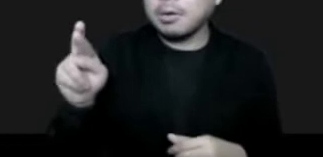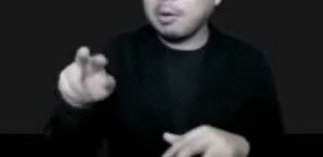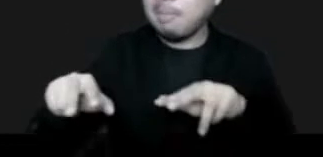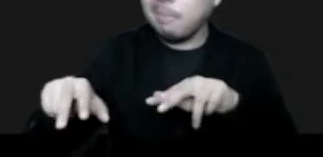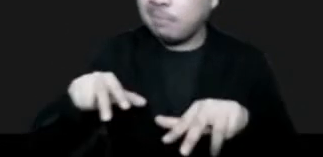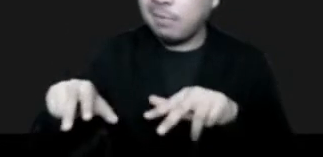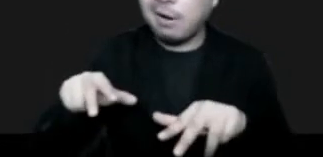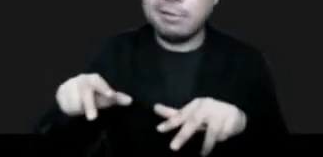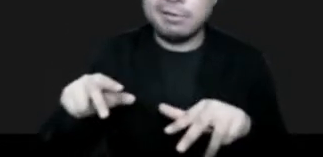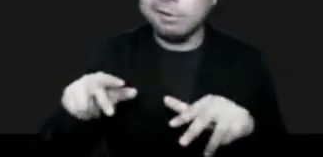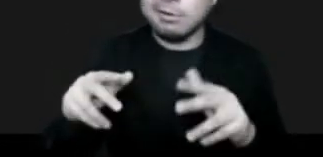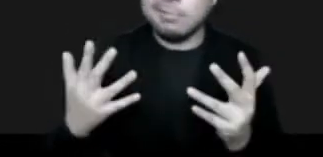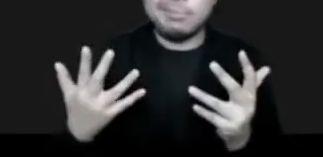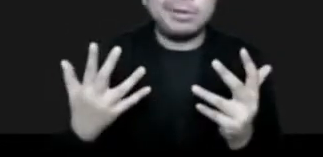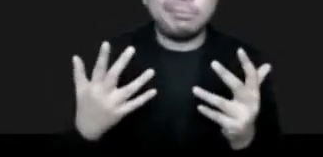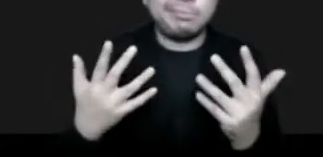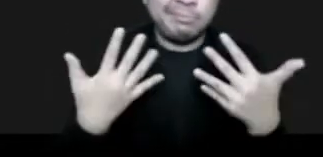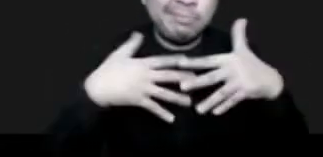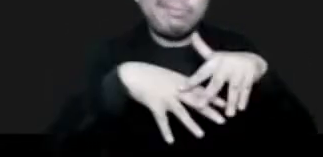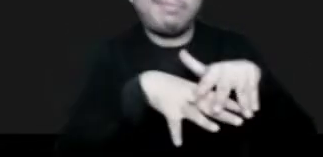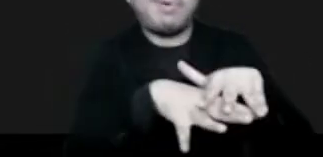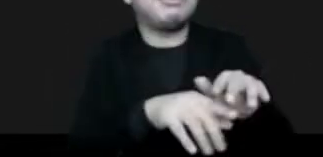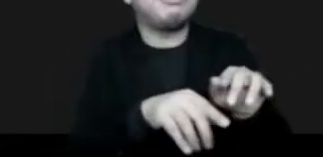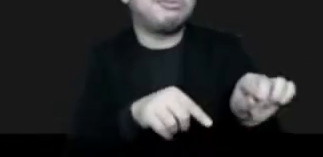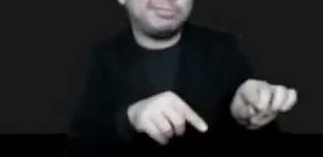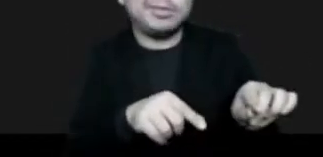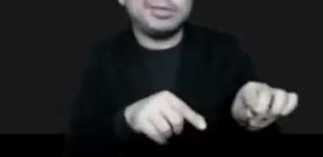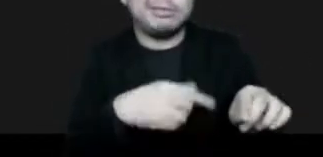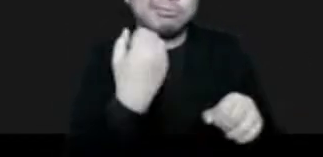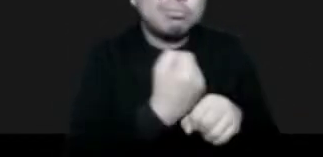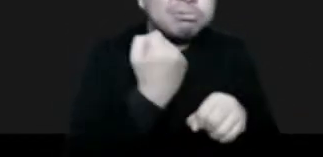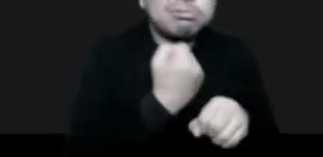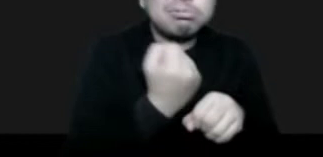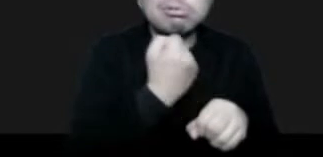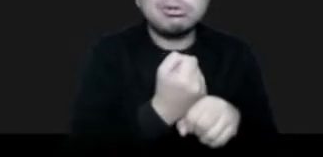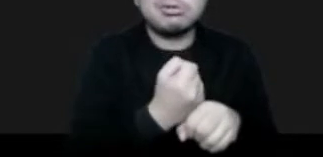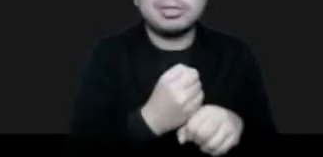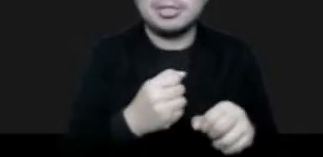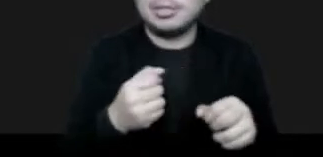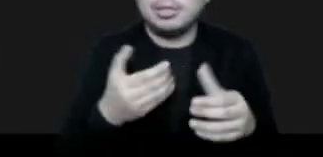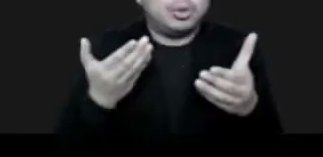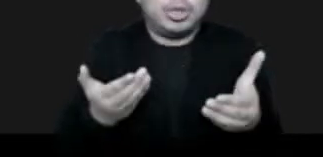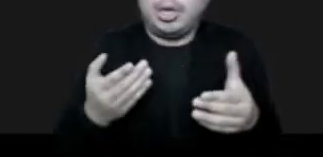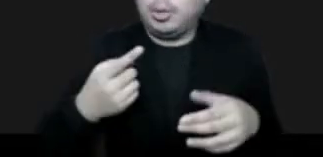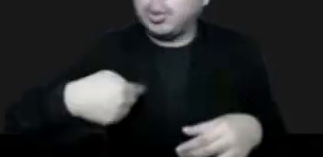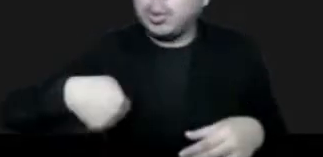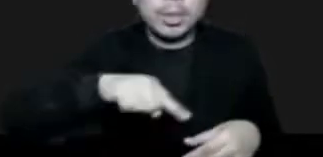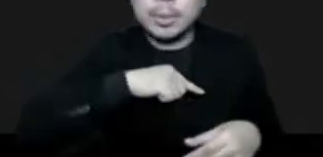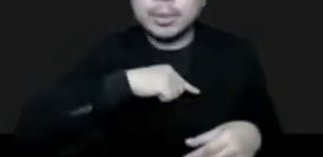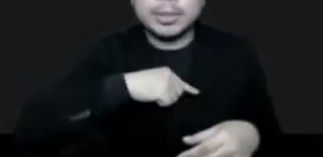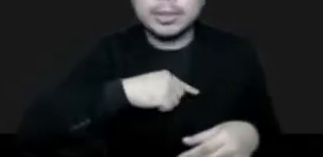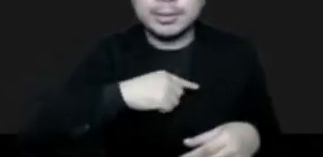all levels. The increasing intensity, as we are all aware, we have got the increasing